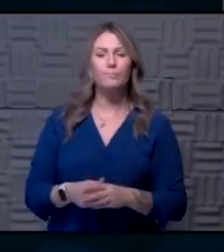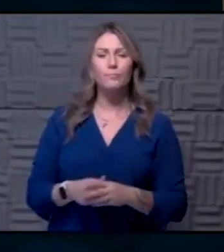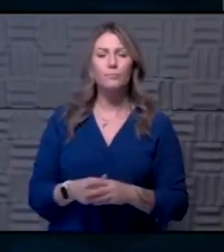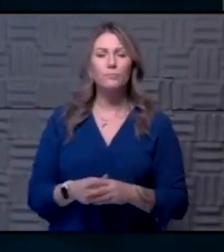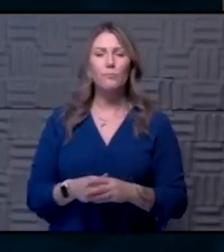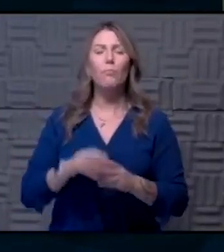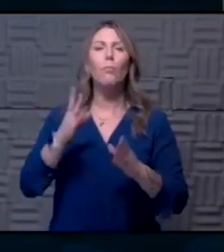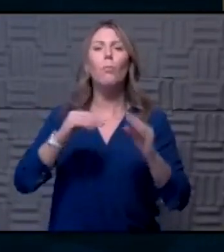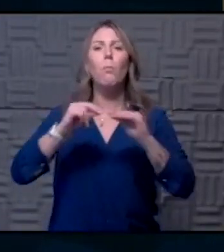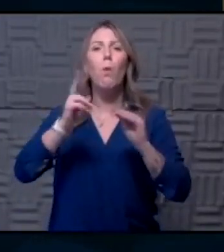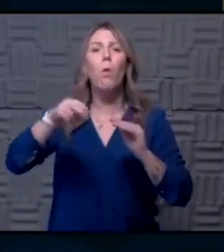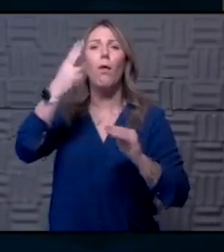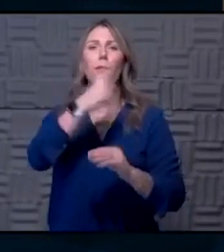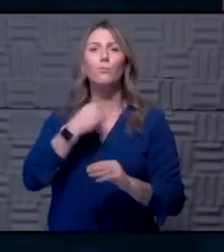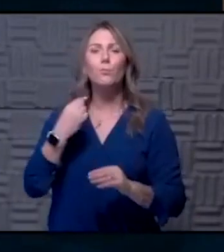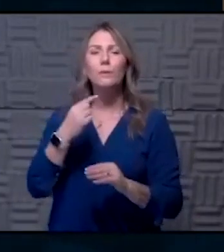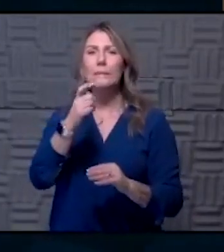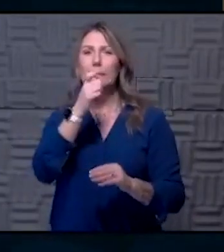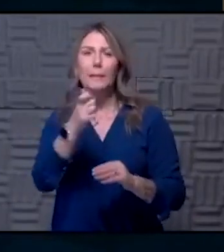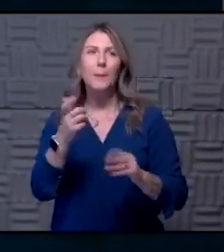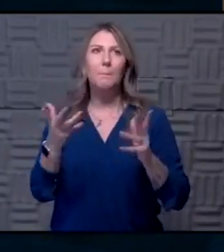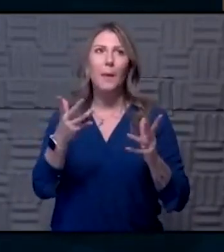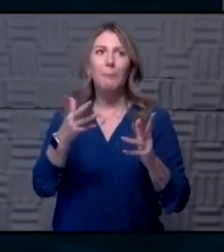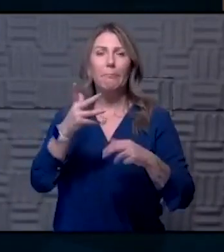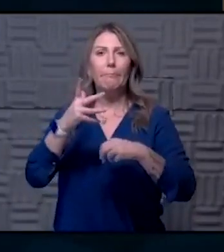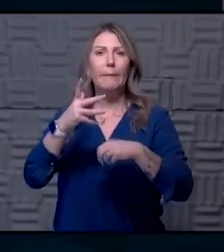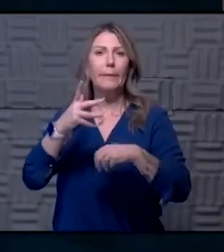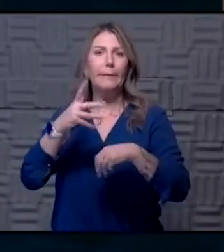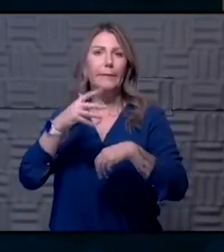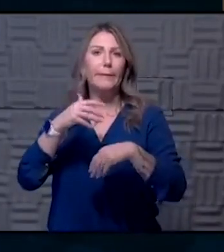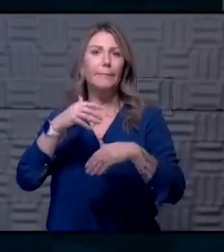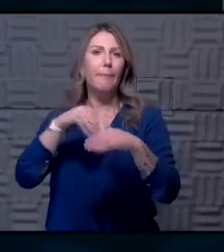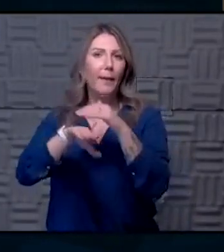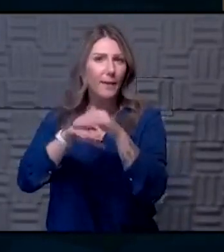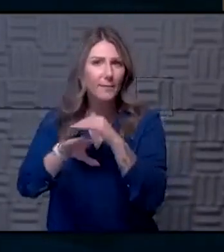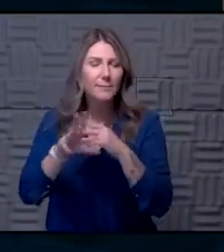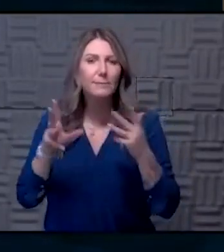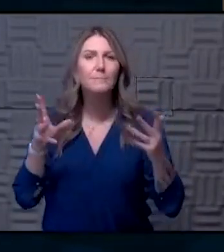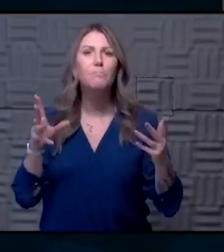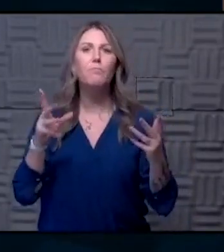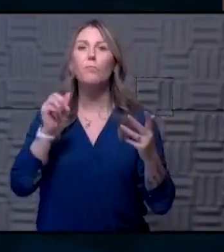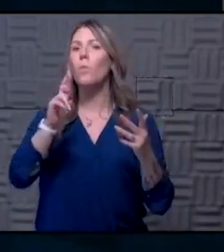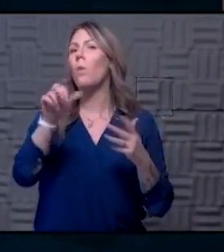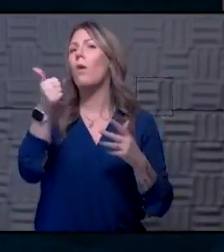at high risk and doesn't have maybe the access that some of the other populations